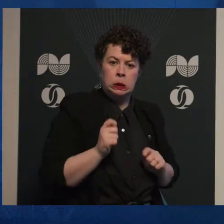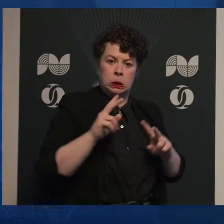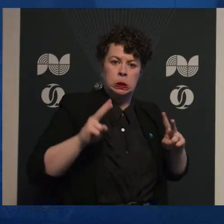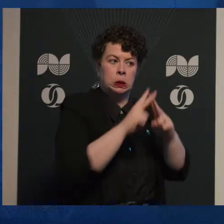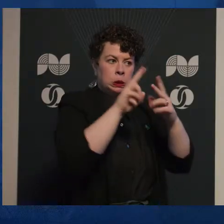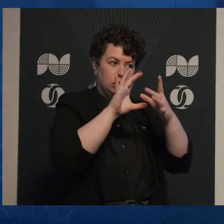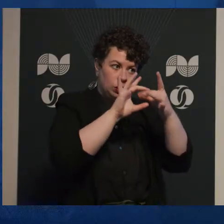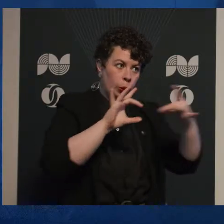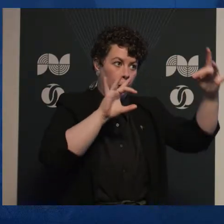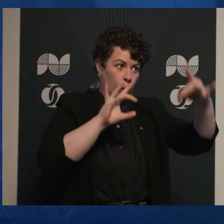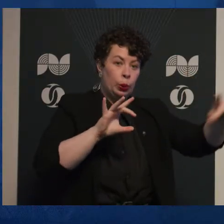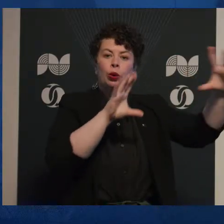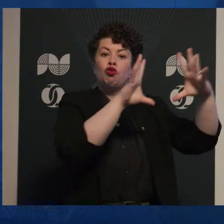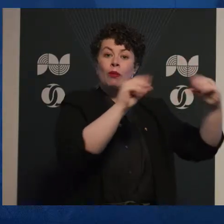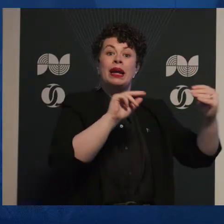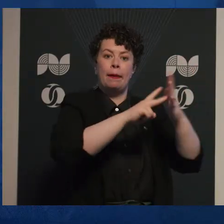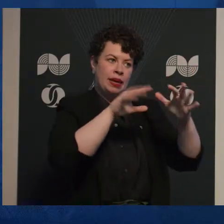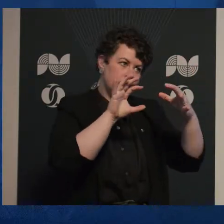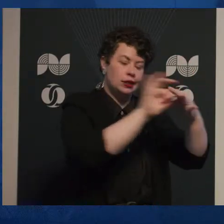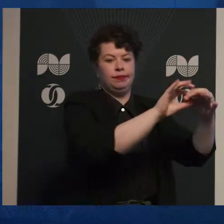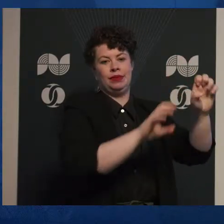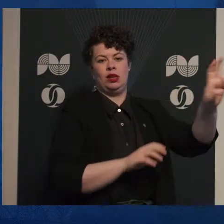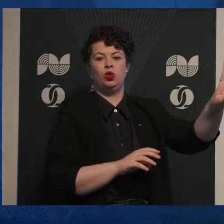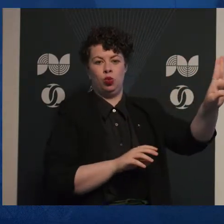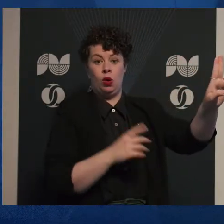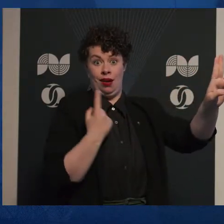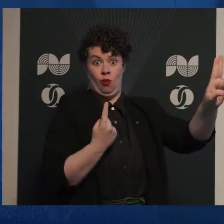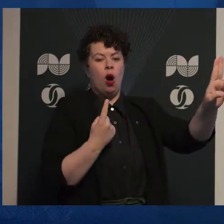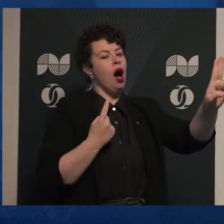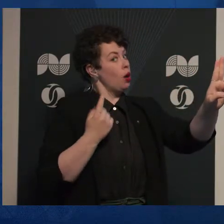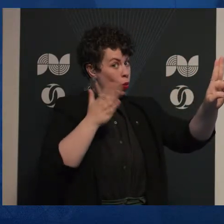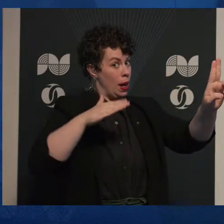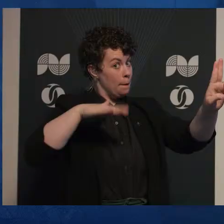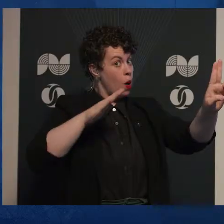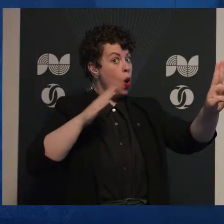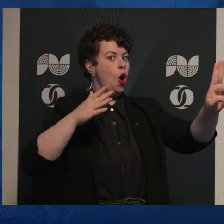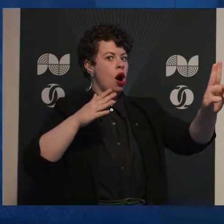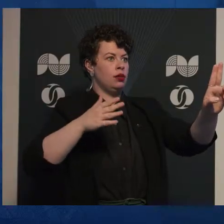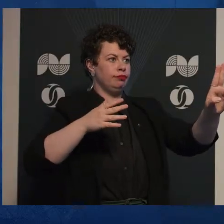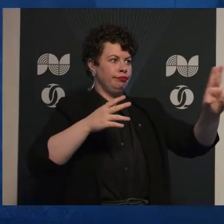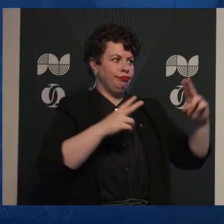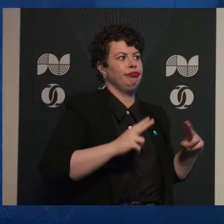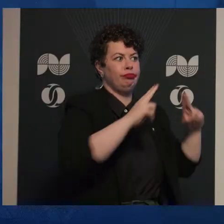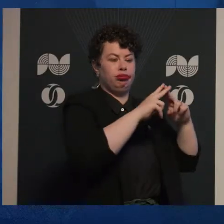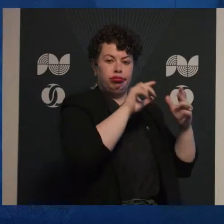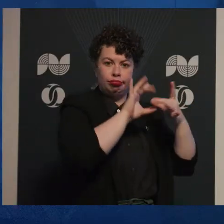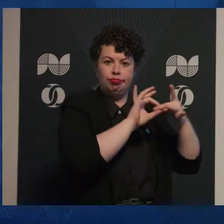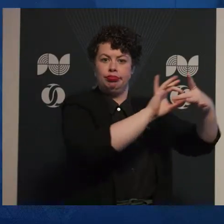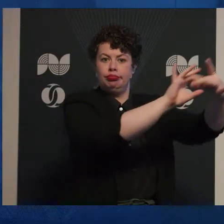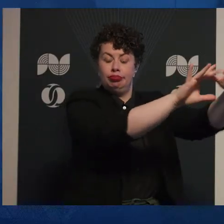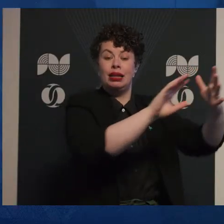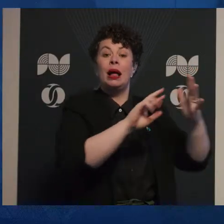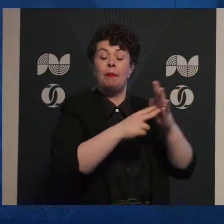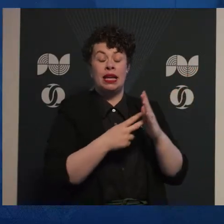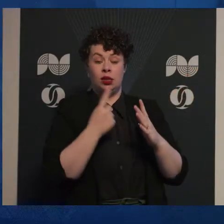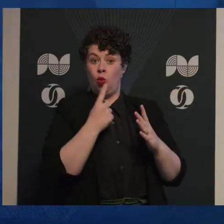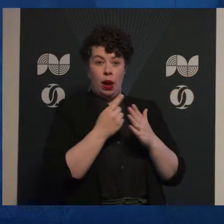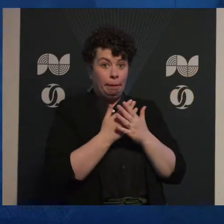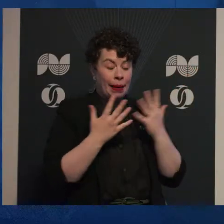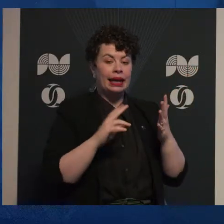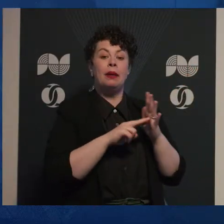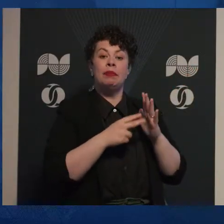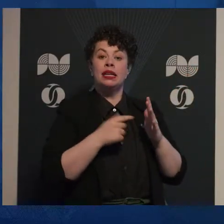2 more integrated EU lines will follow. And these are not just infrastructure investments, they are sovereignty and economic